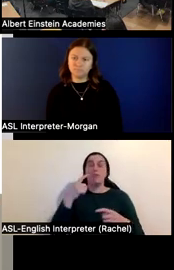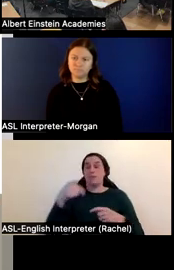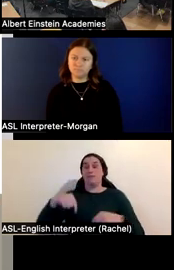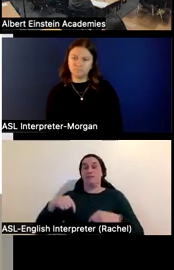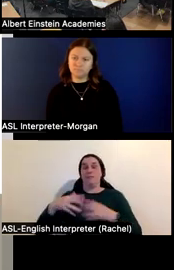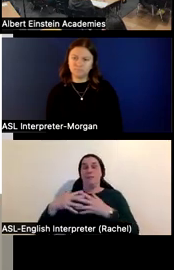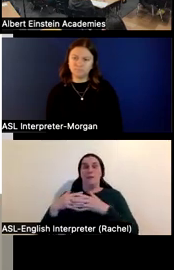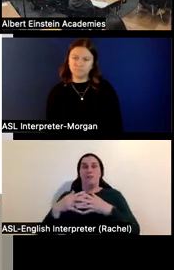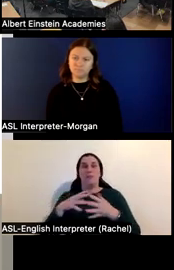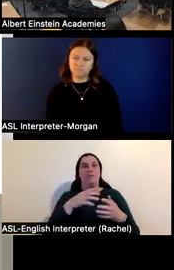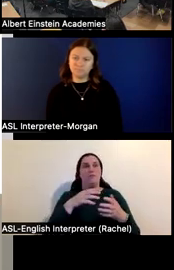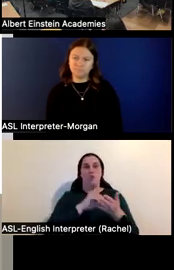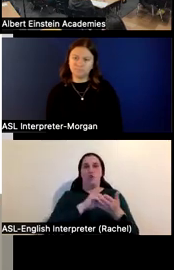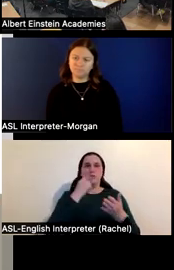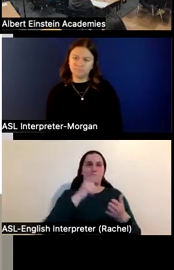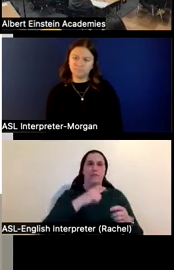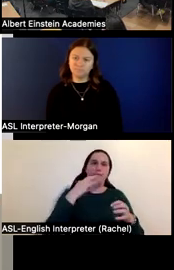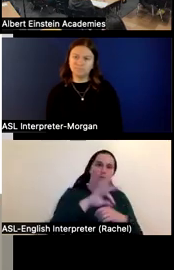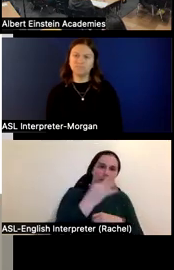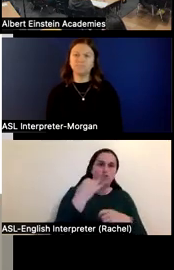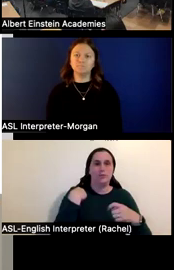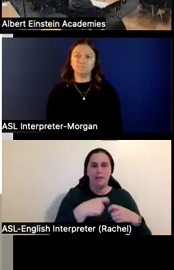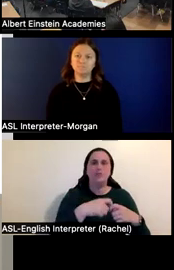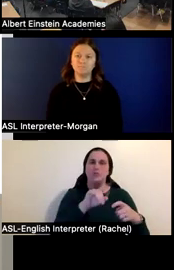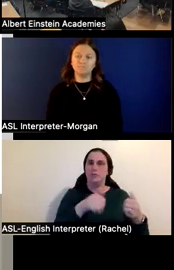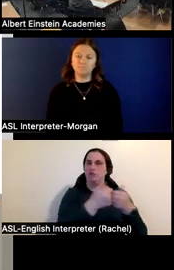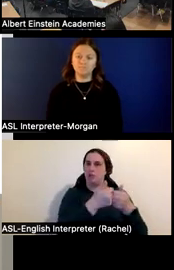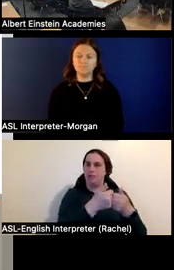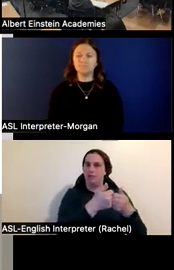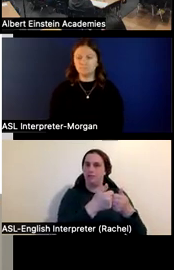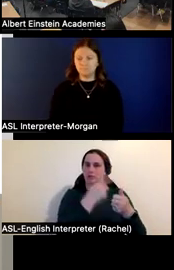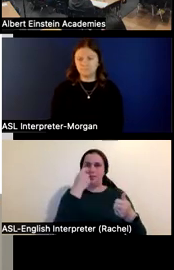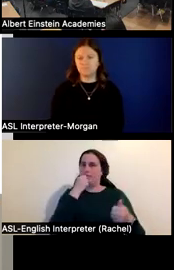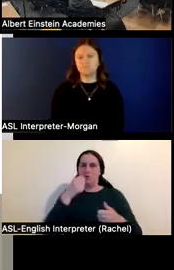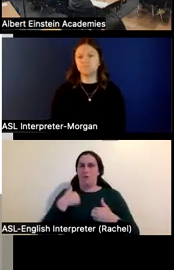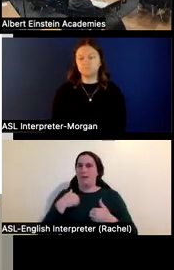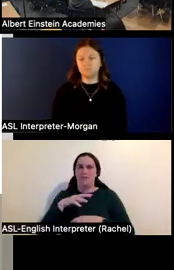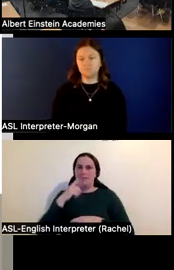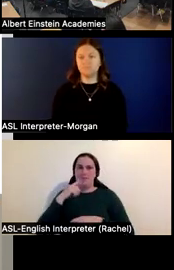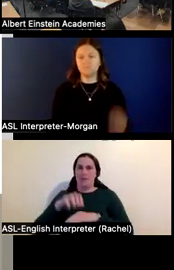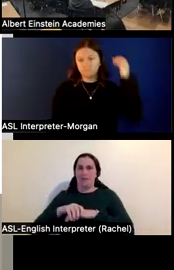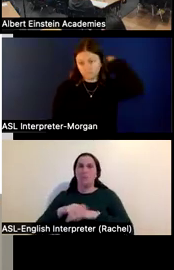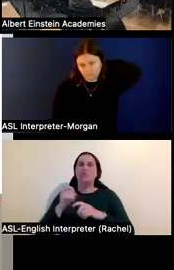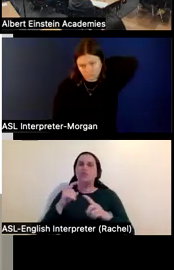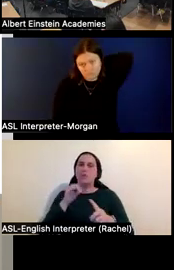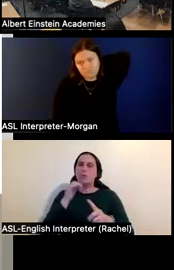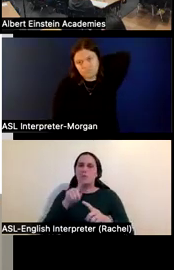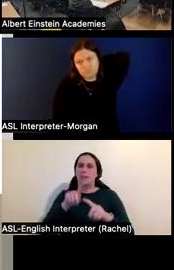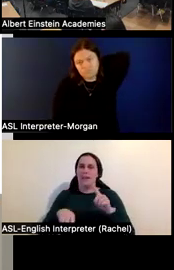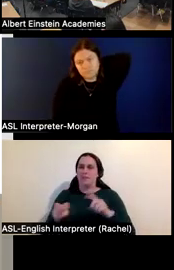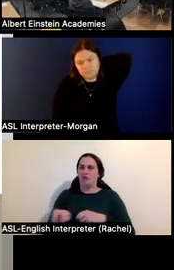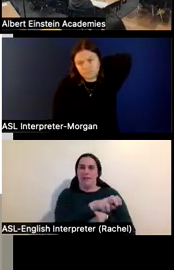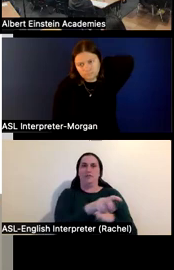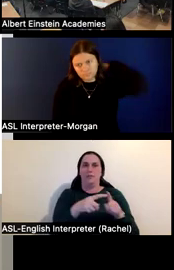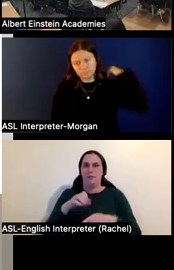not exist on the whole in English. So how is that, this is something that's a negative transference, so how is it addressed instructionally?